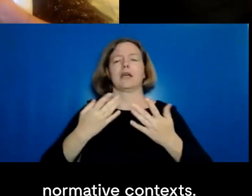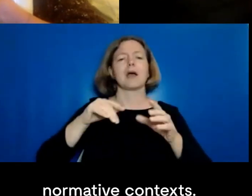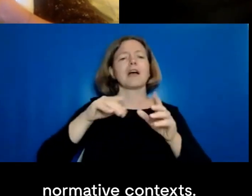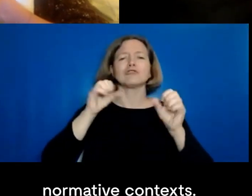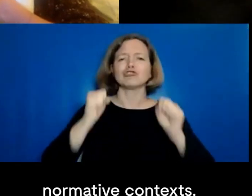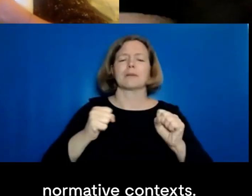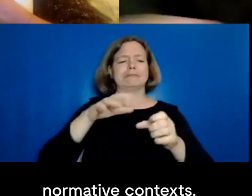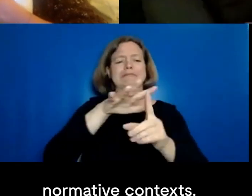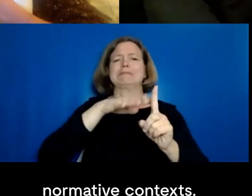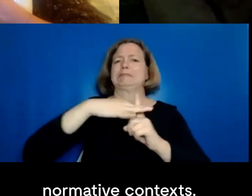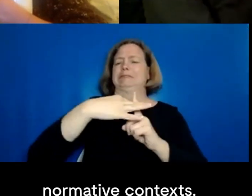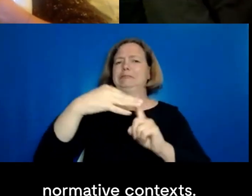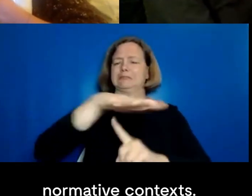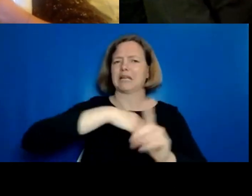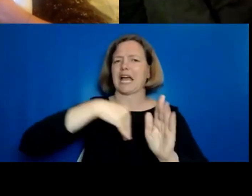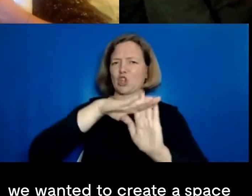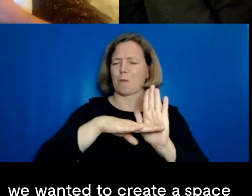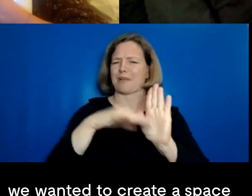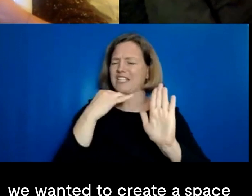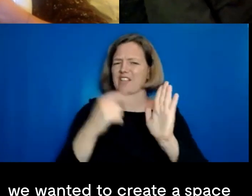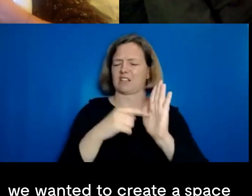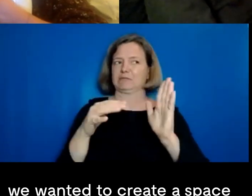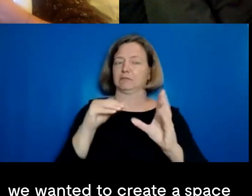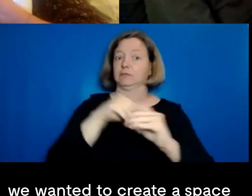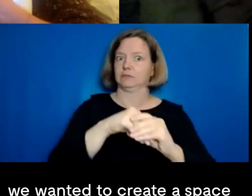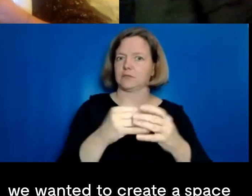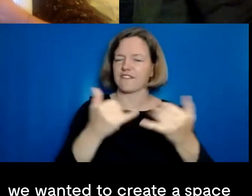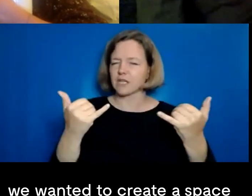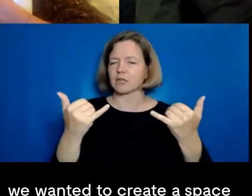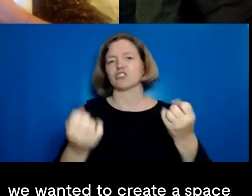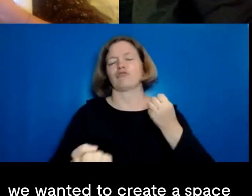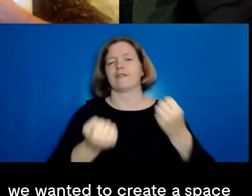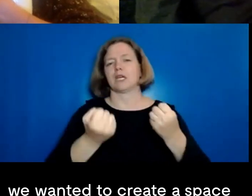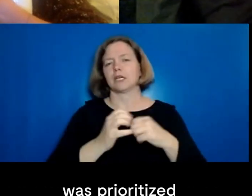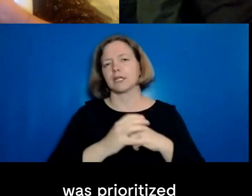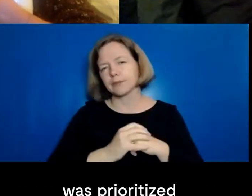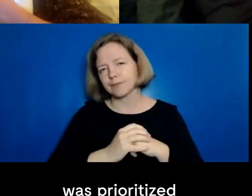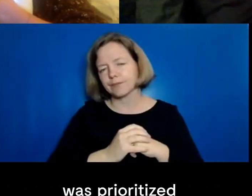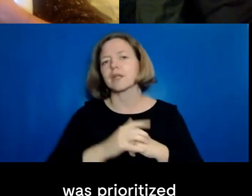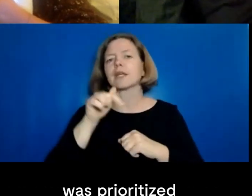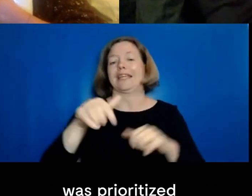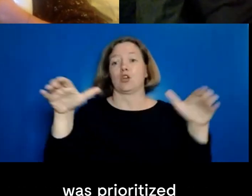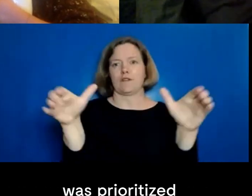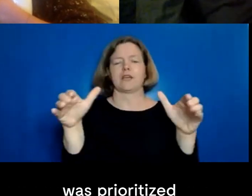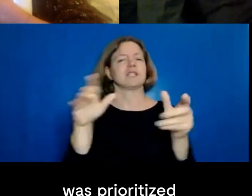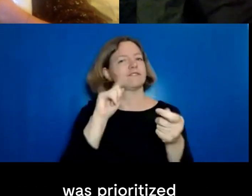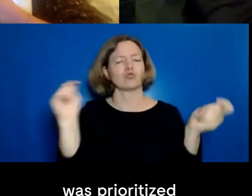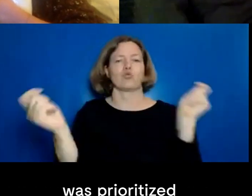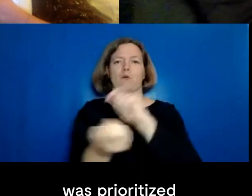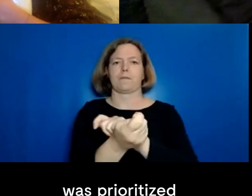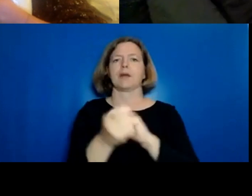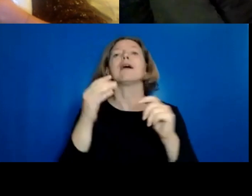contexts. In our discussions and planning, we wanted to create a space in this conference where access was prioritised and curated